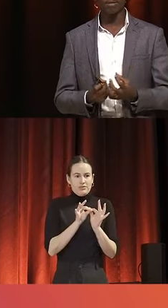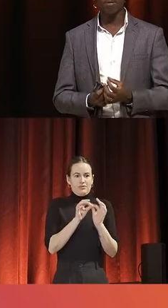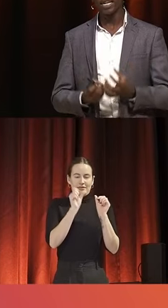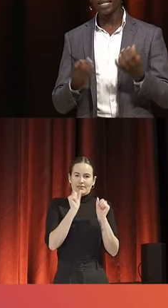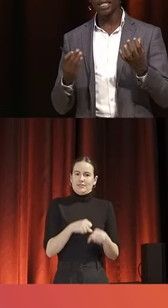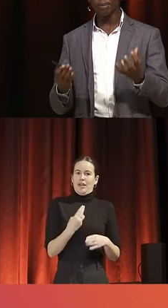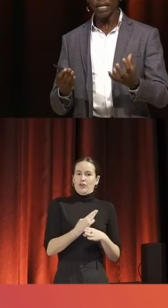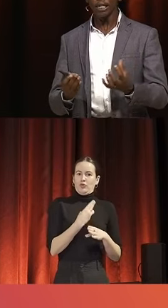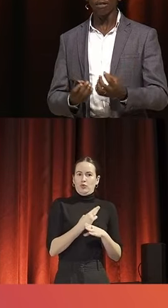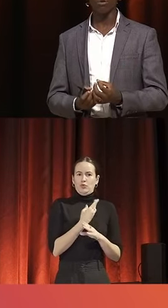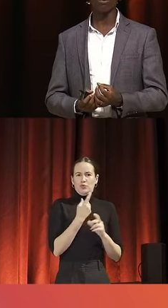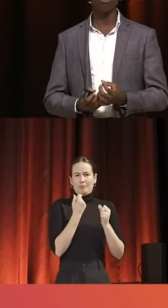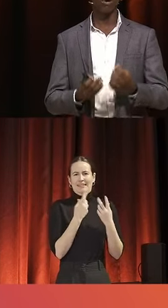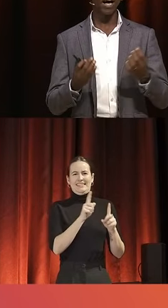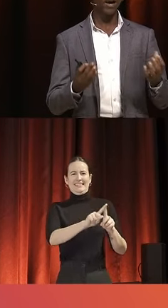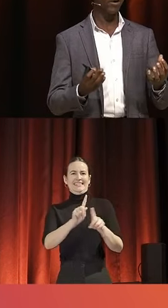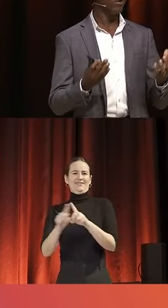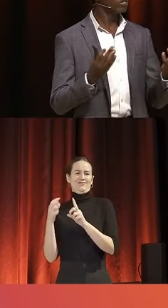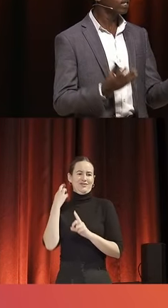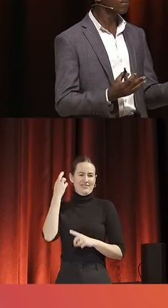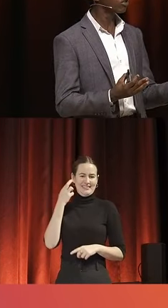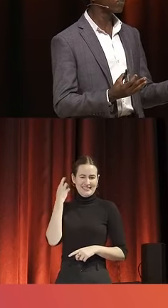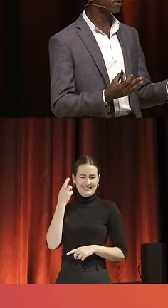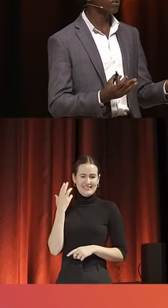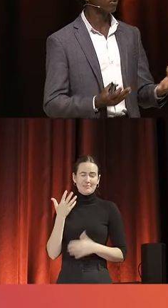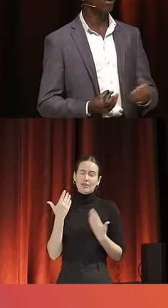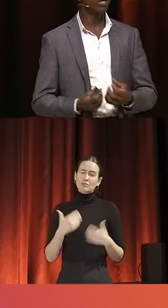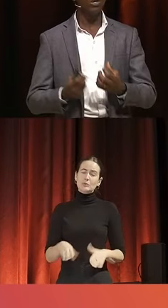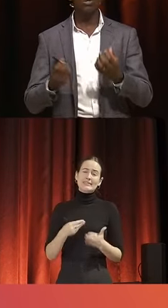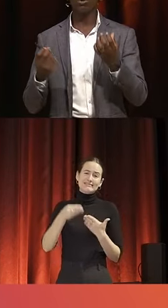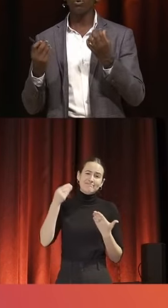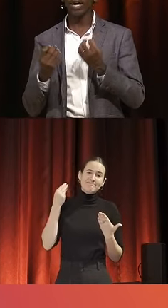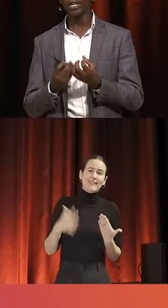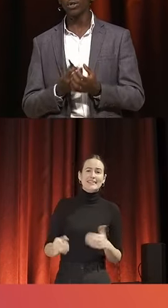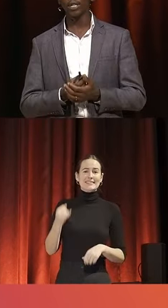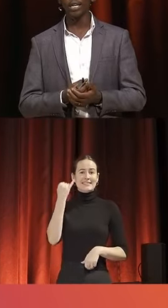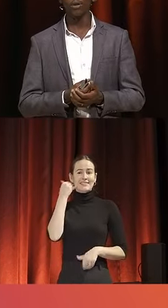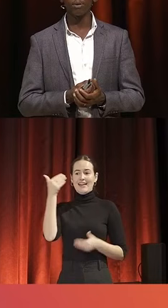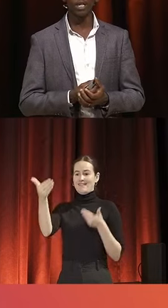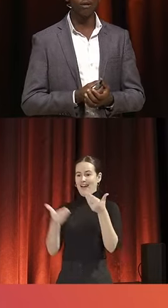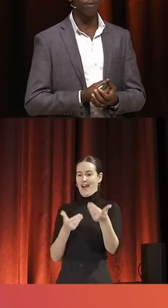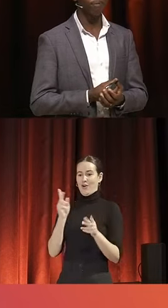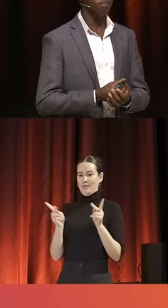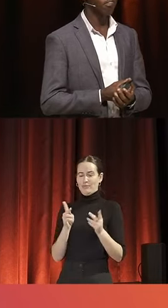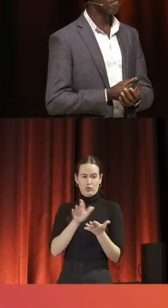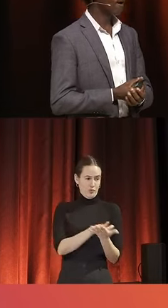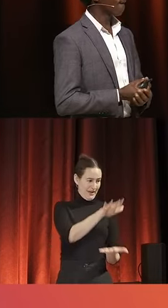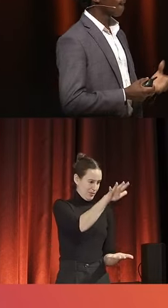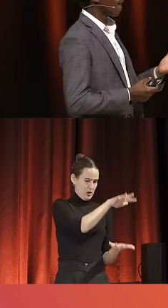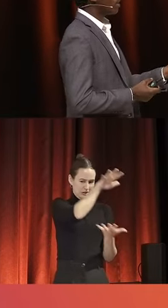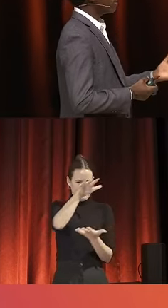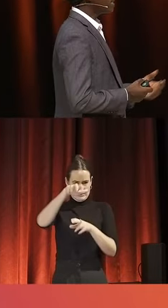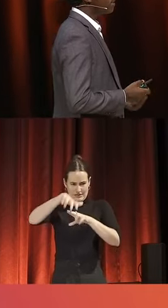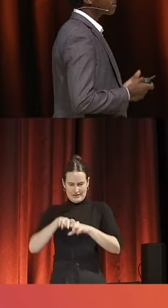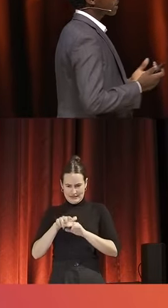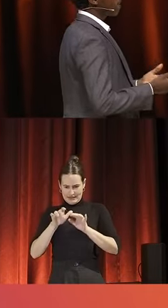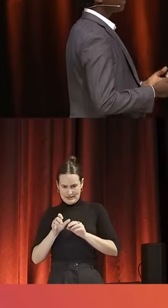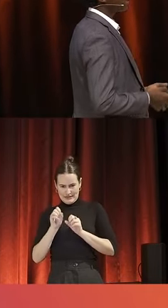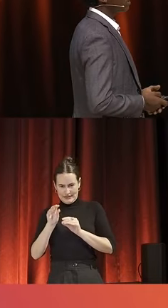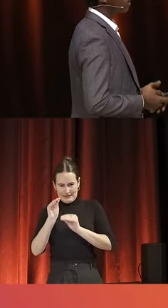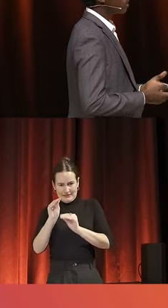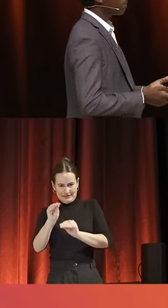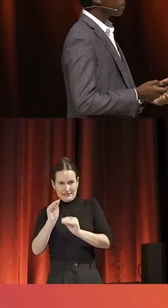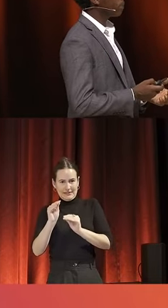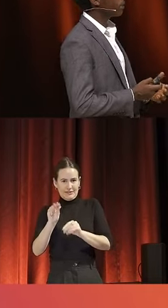purposes, it is expensive to hire teams of people to enter the data itself. This